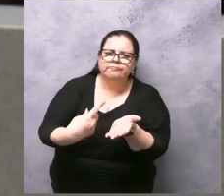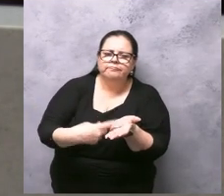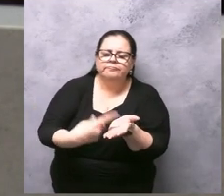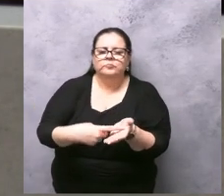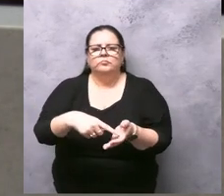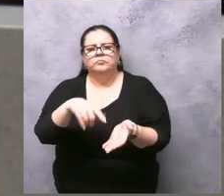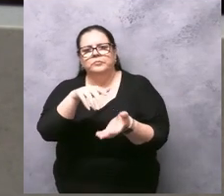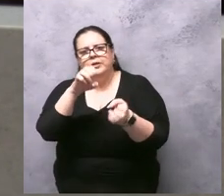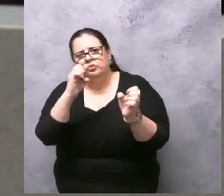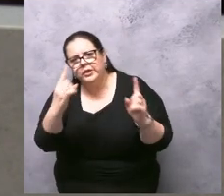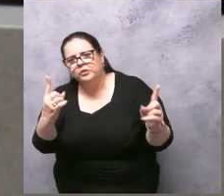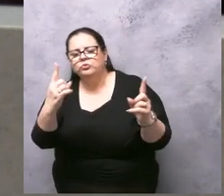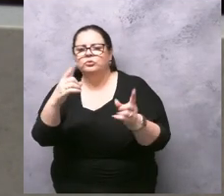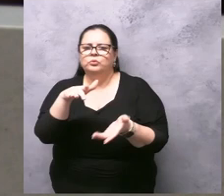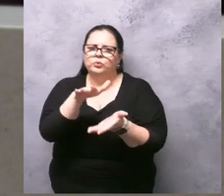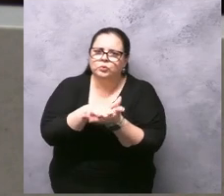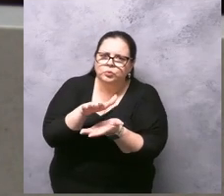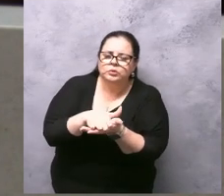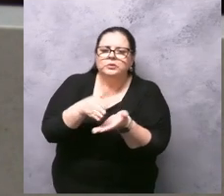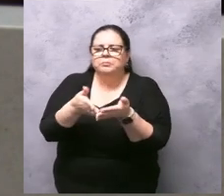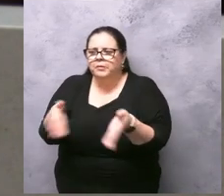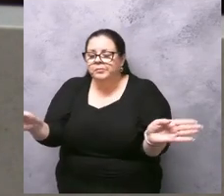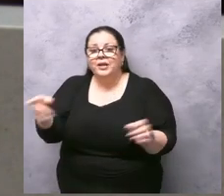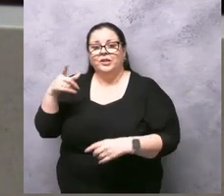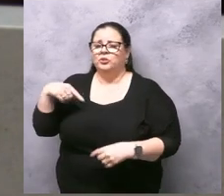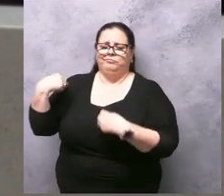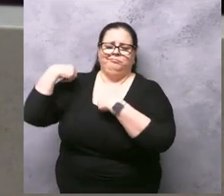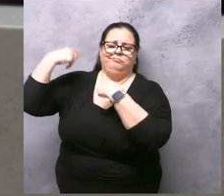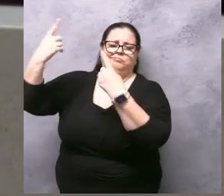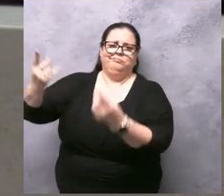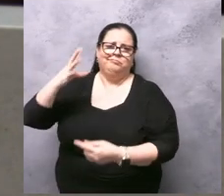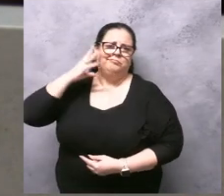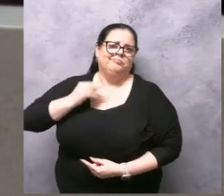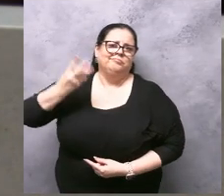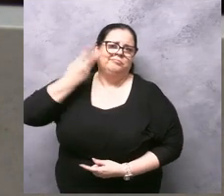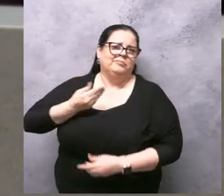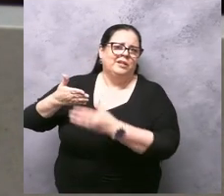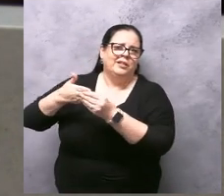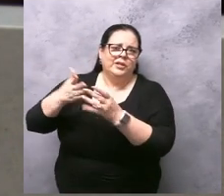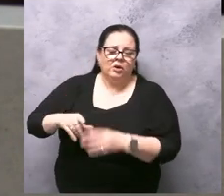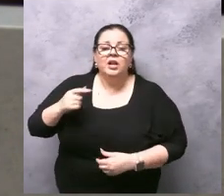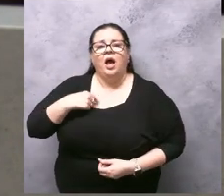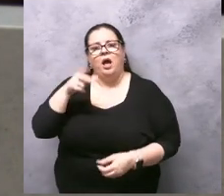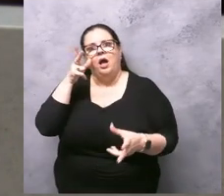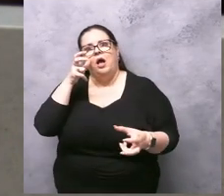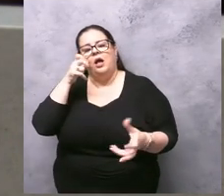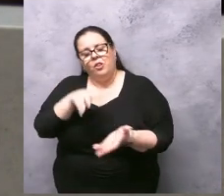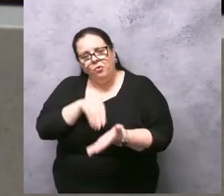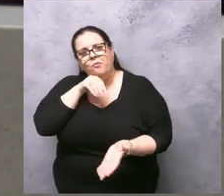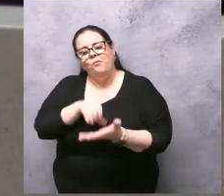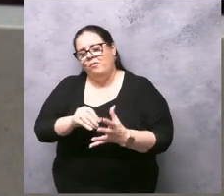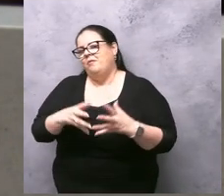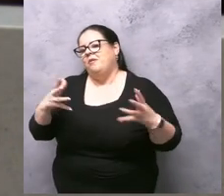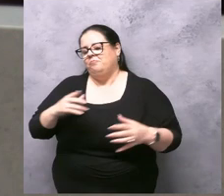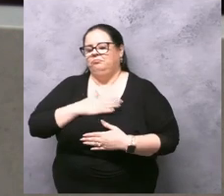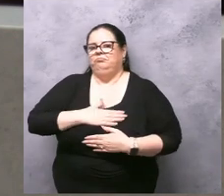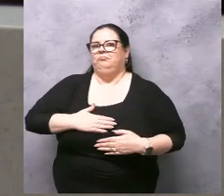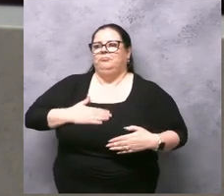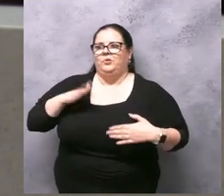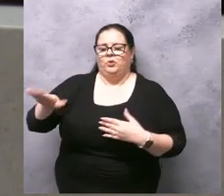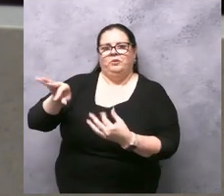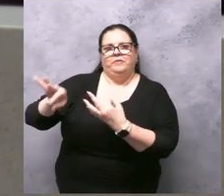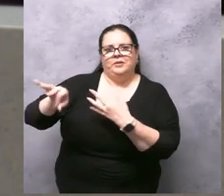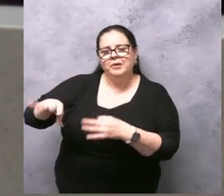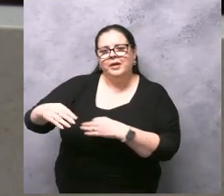of our schools, and she's a tenured leader in this school district, and I gathered a tremendous amount of information from her, and I really appreciate her feedback